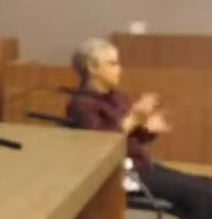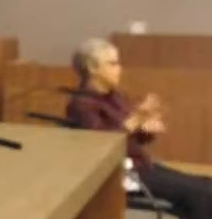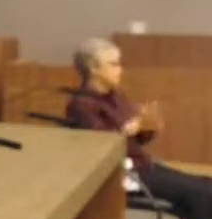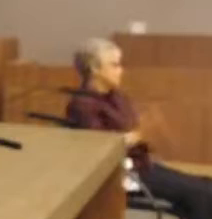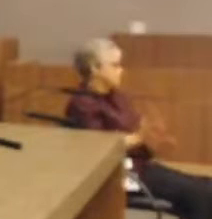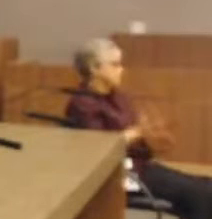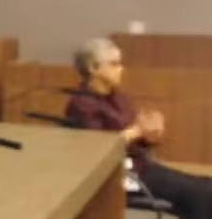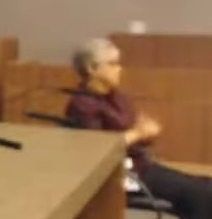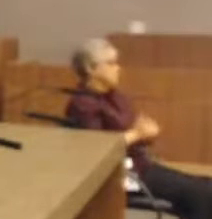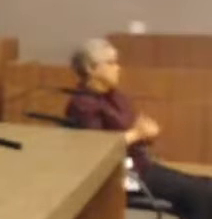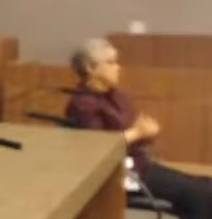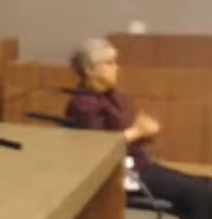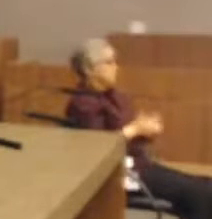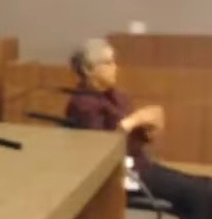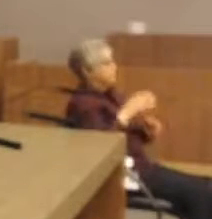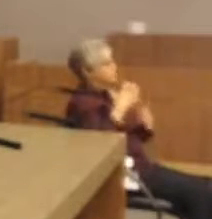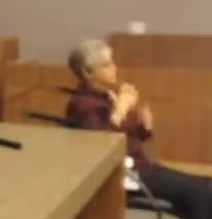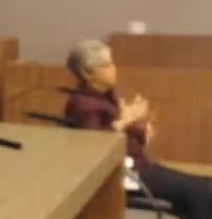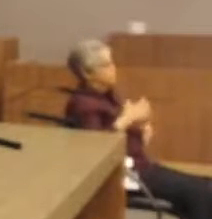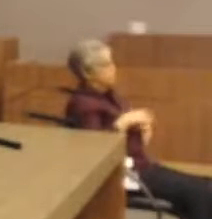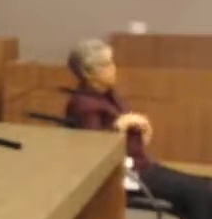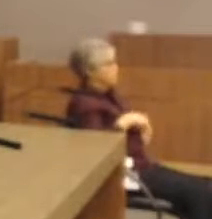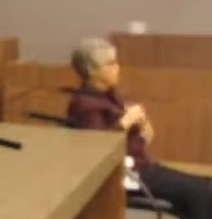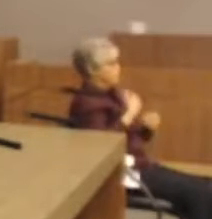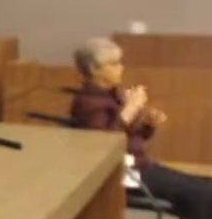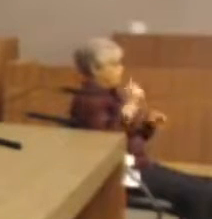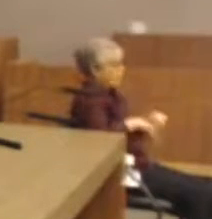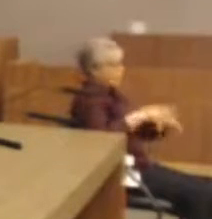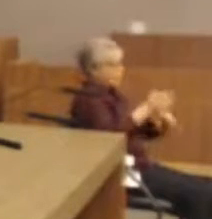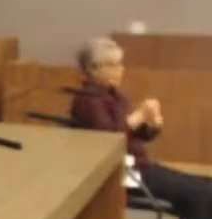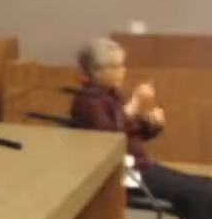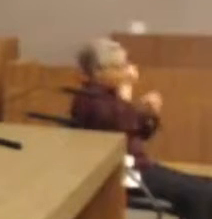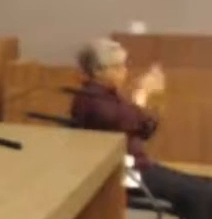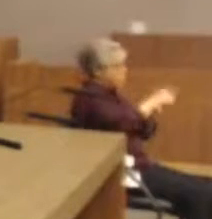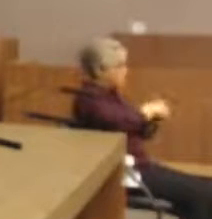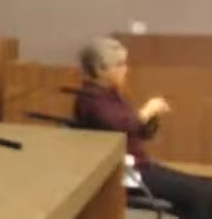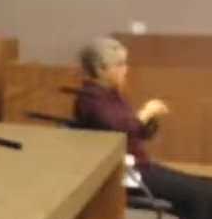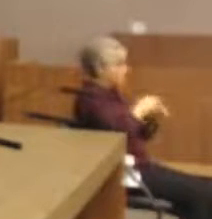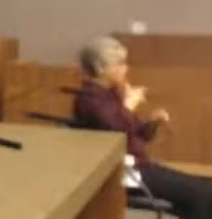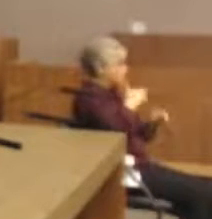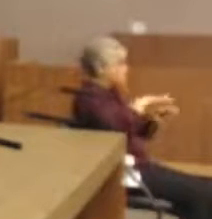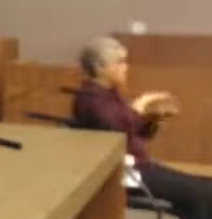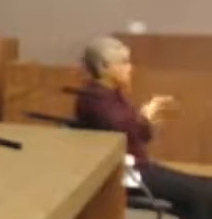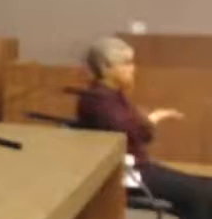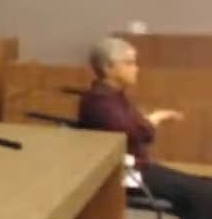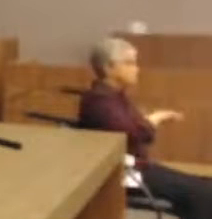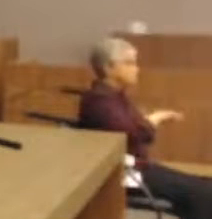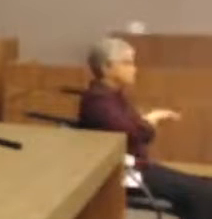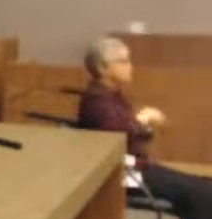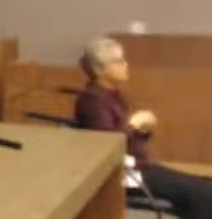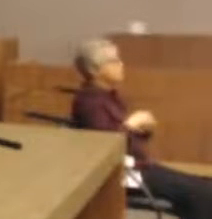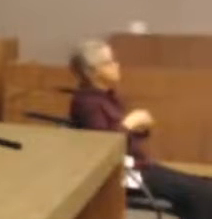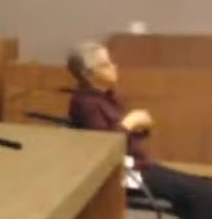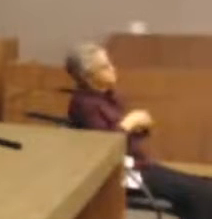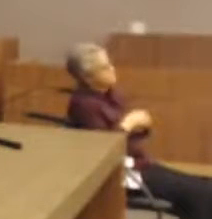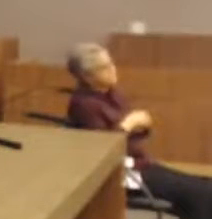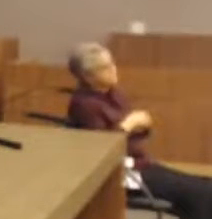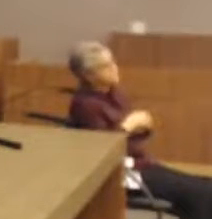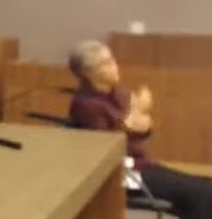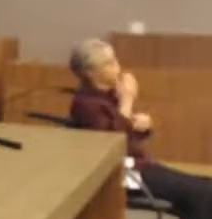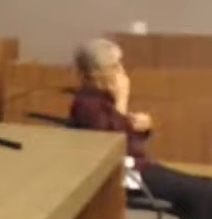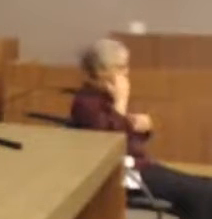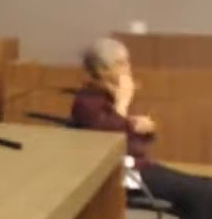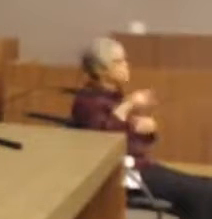about the perpetrator and about the sequence of events that happened, and then we can't do a lot about on the prosecution end of the case. Although we know that the person has